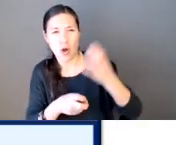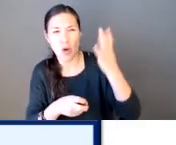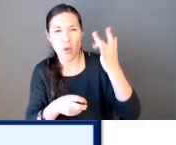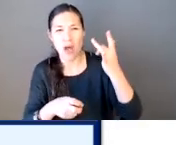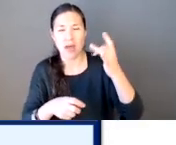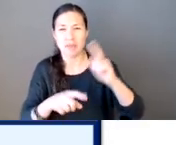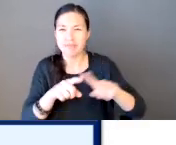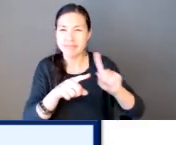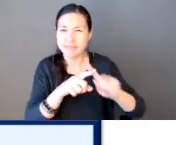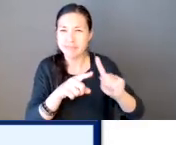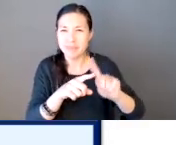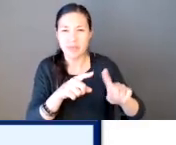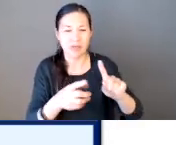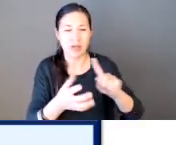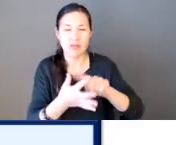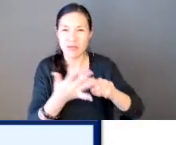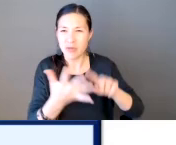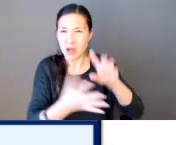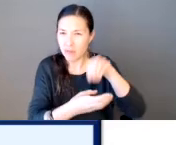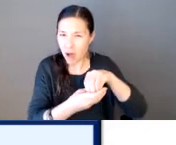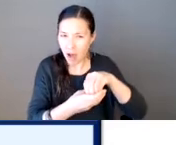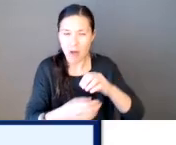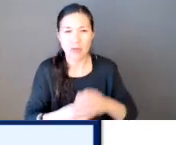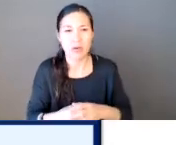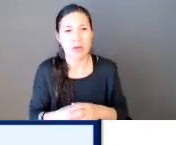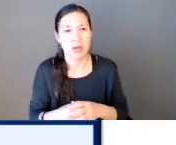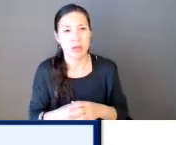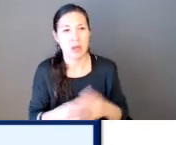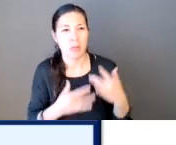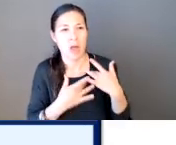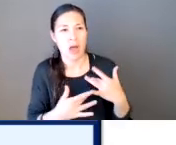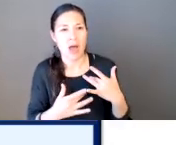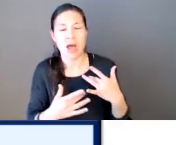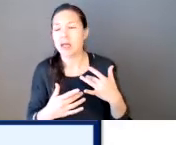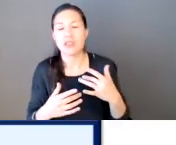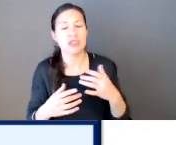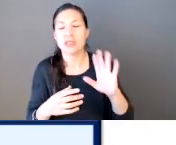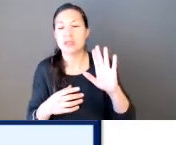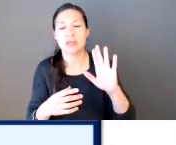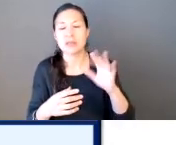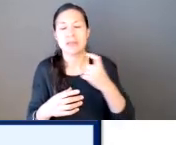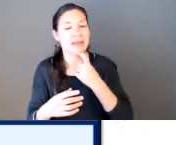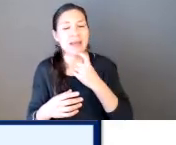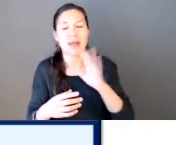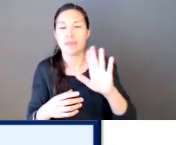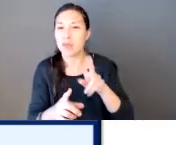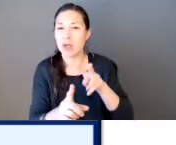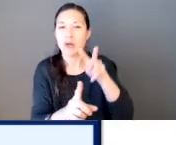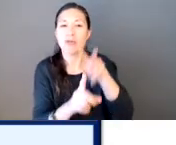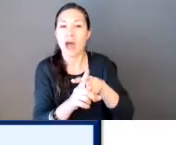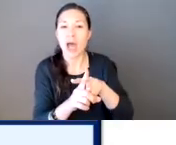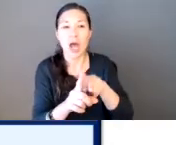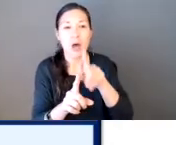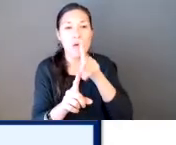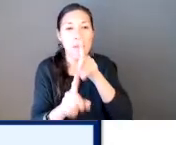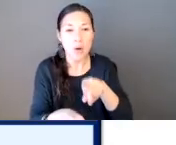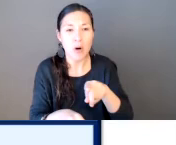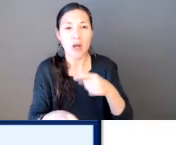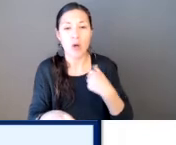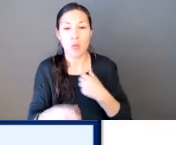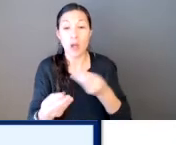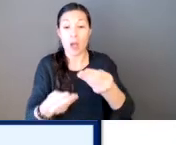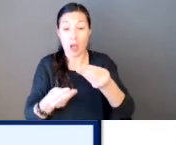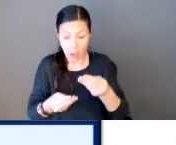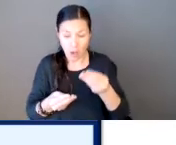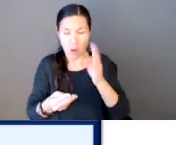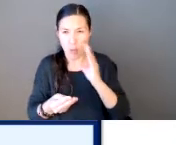that play into it, which is why we generally say file the report with our system, and then it will get funneled out,